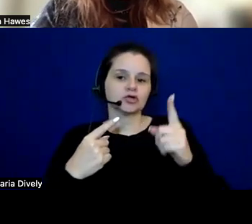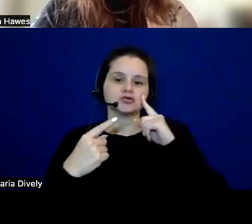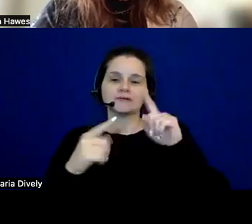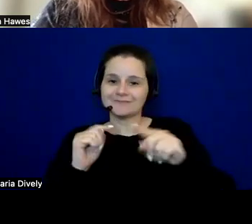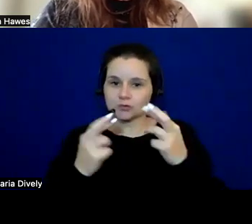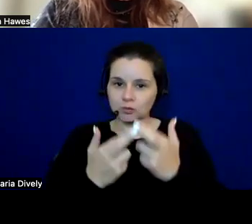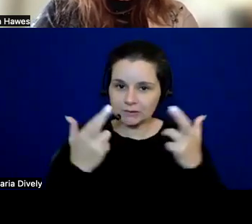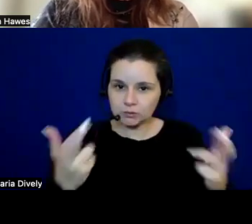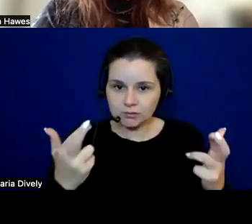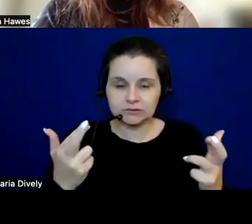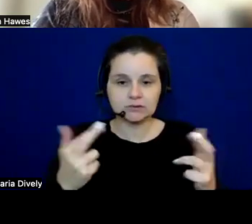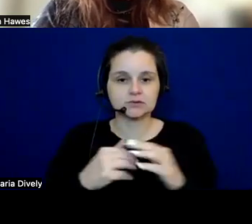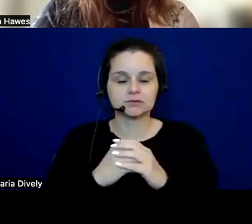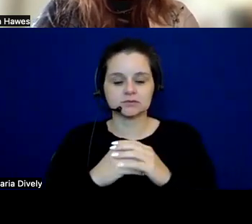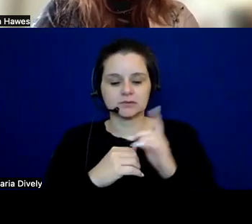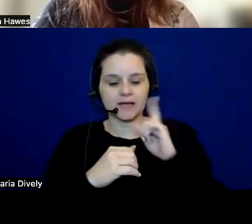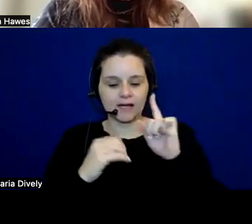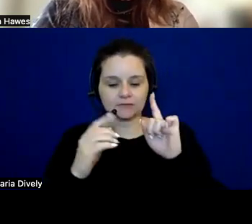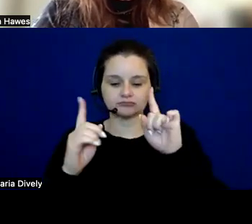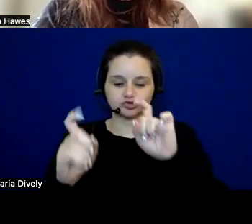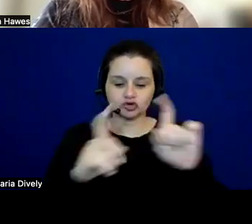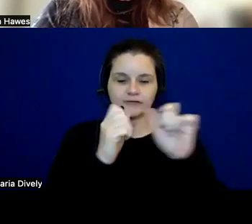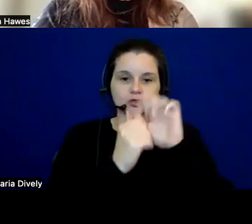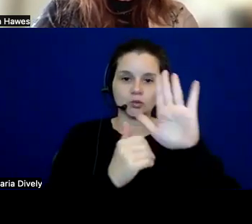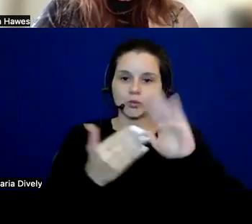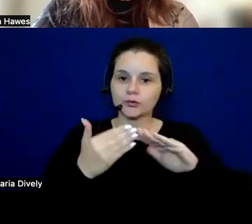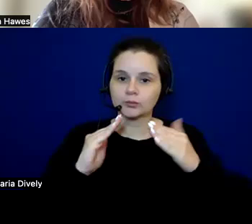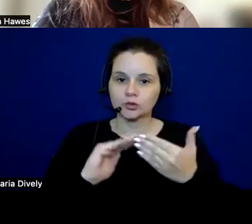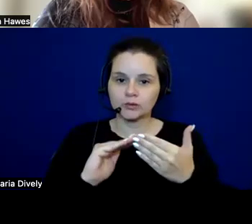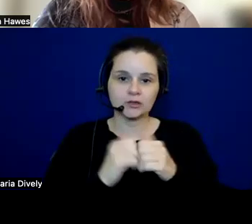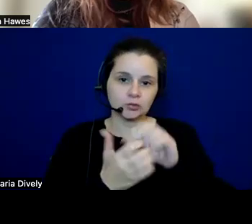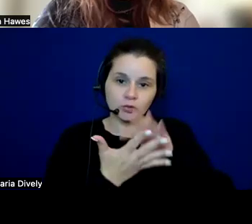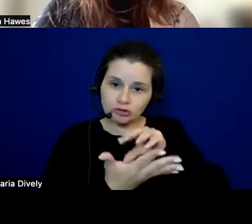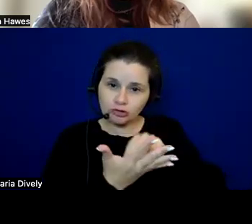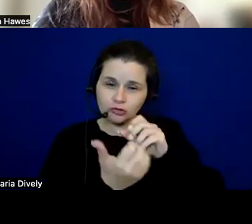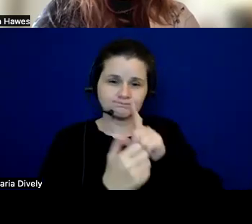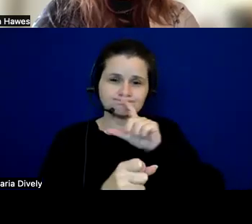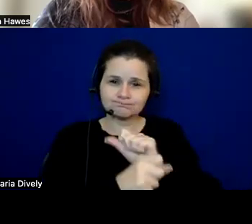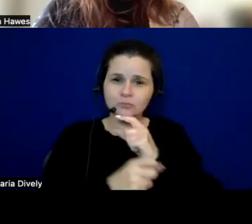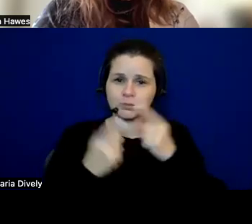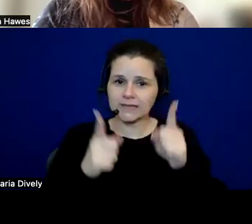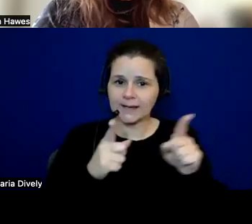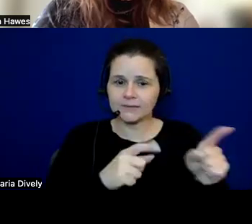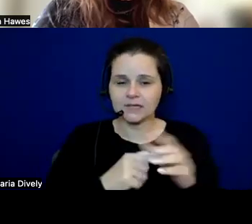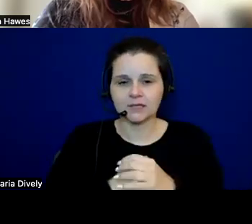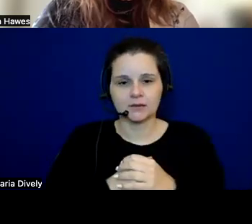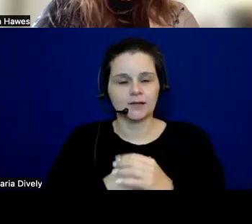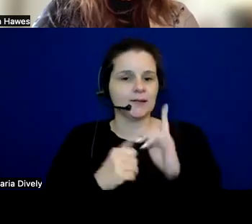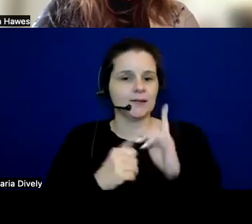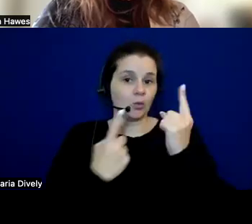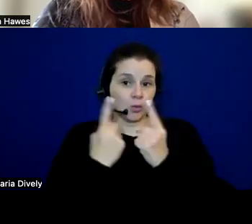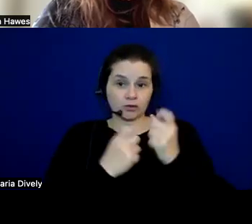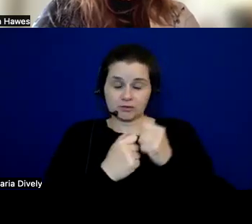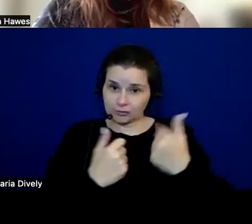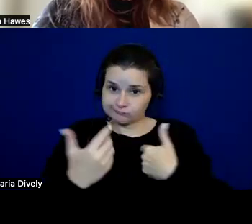resources and surveying your community to learn about what was really going on. And I wonder, can you